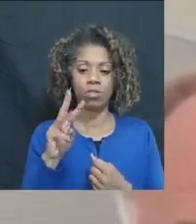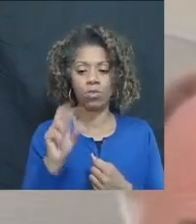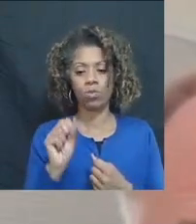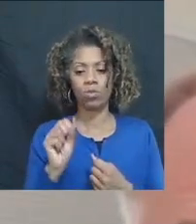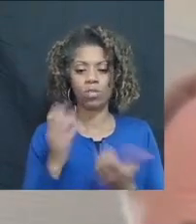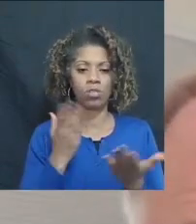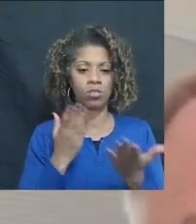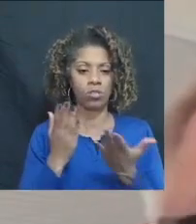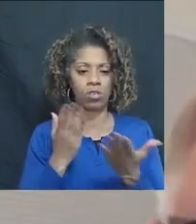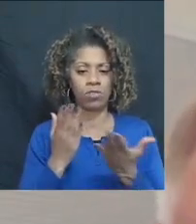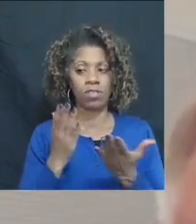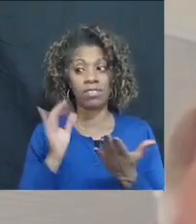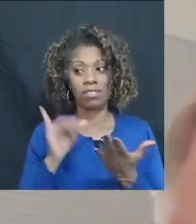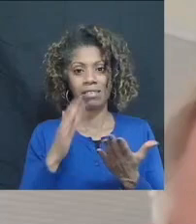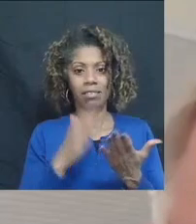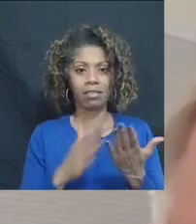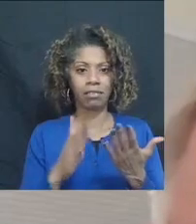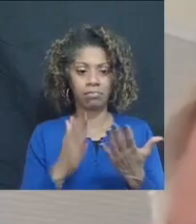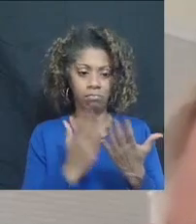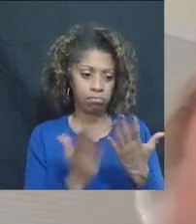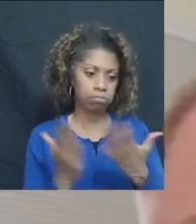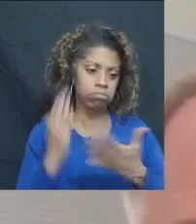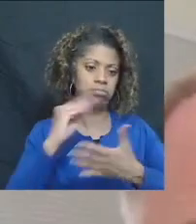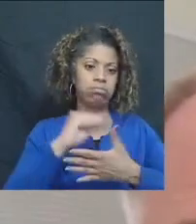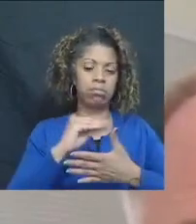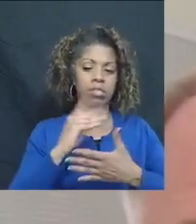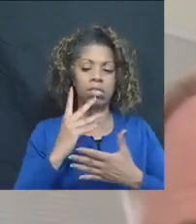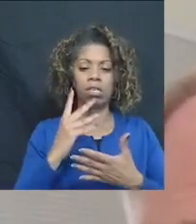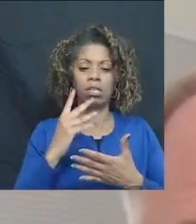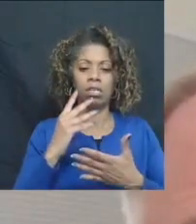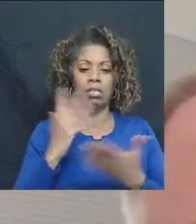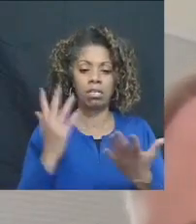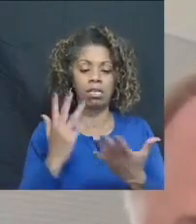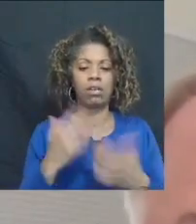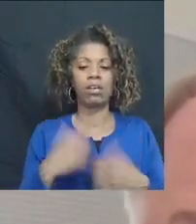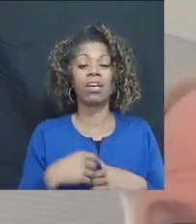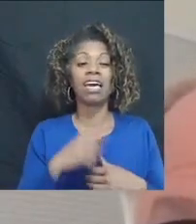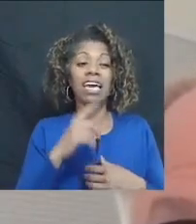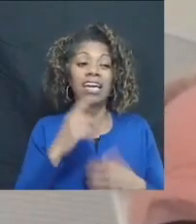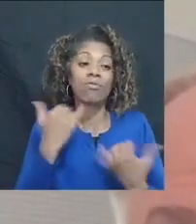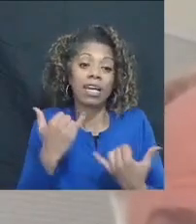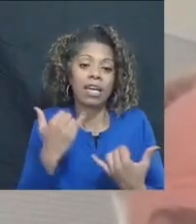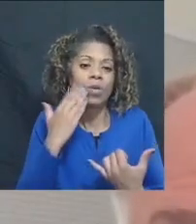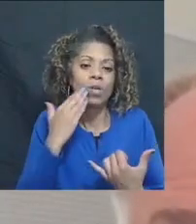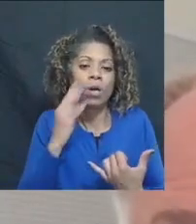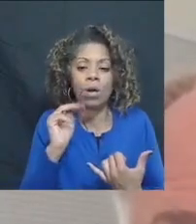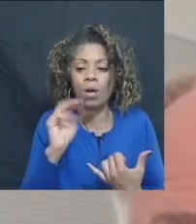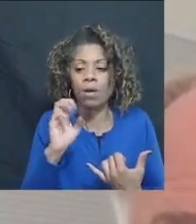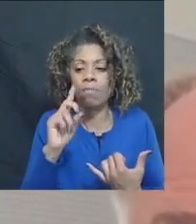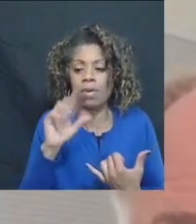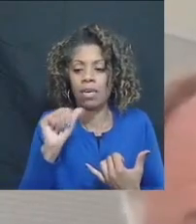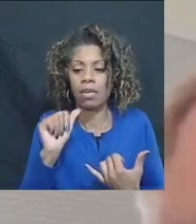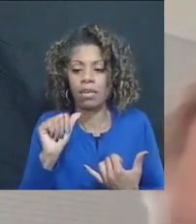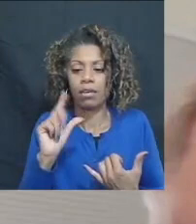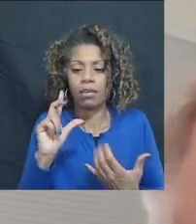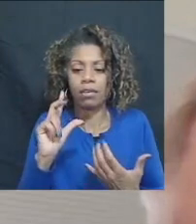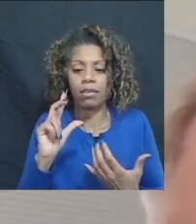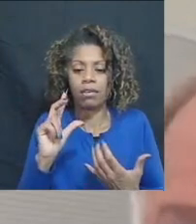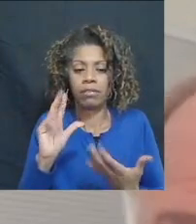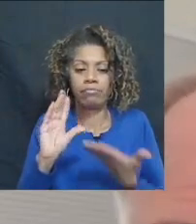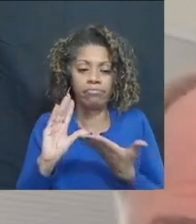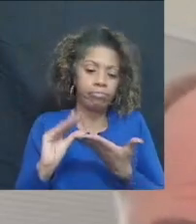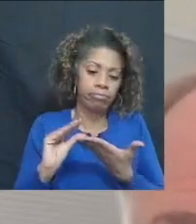country today, at a time when media cutbacks are just happening everywhere, and the public